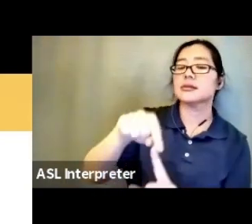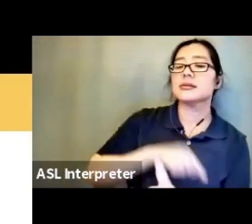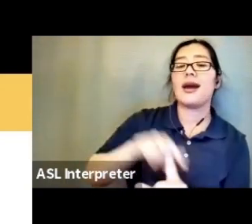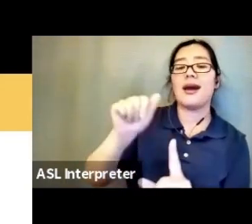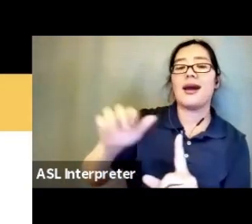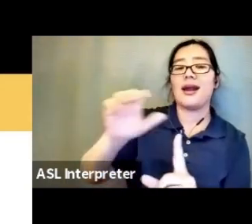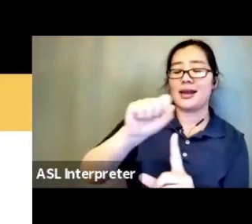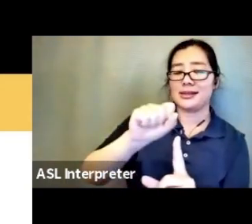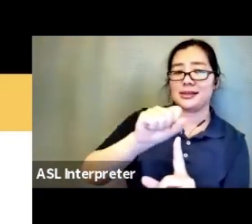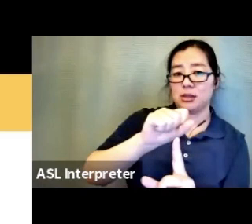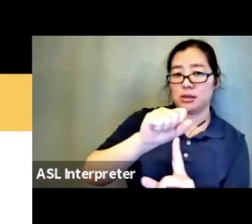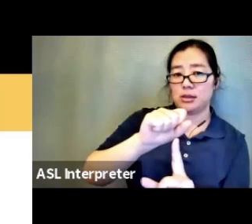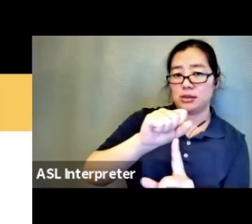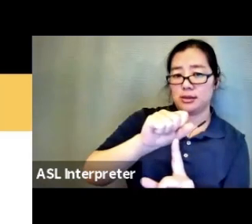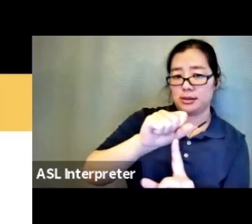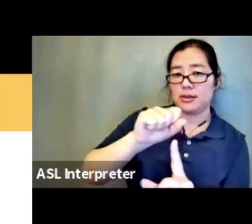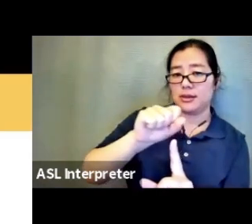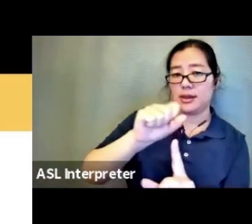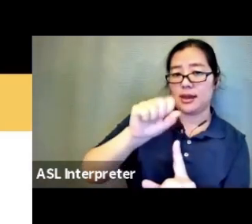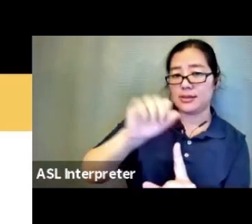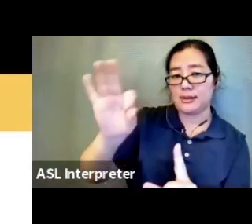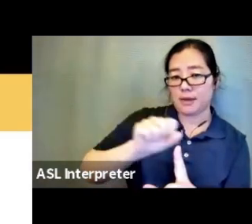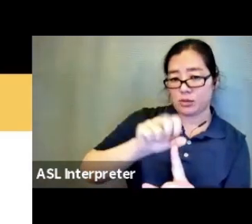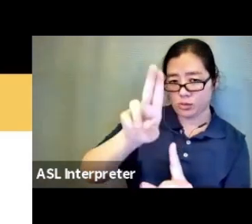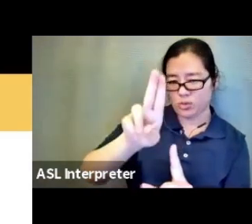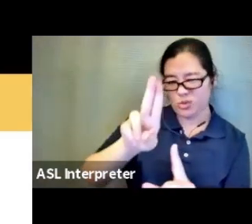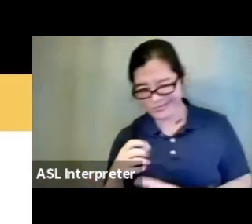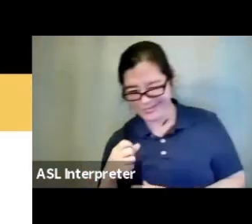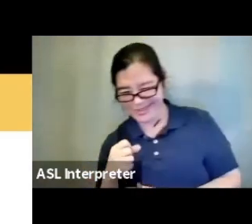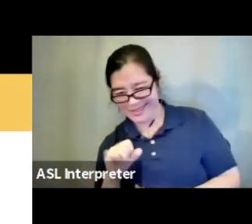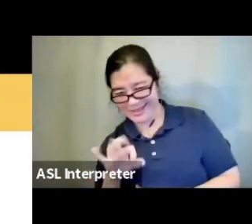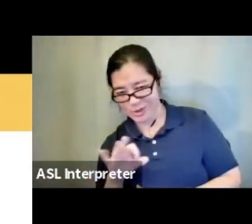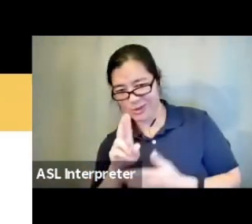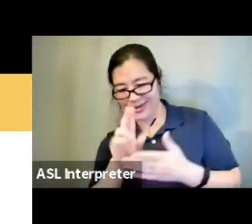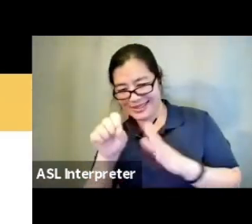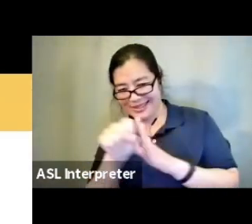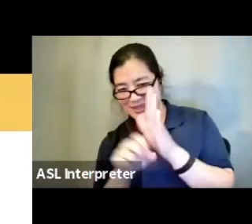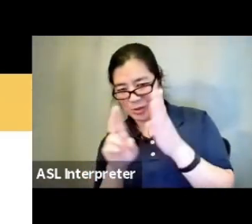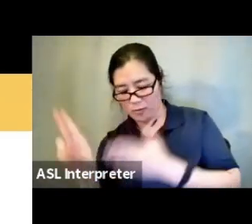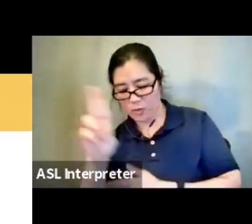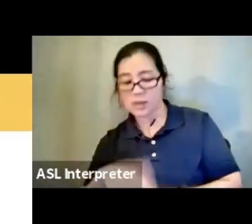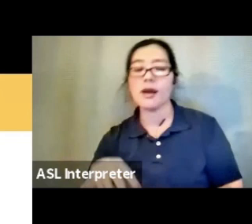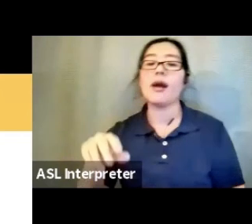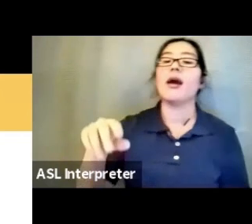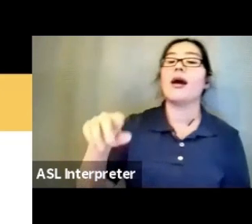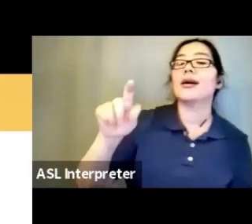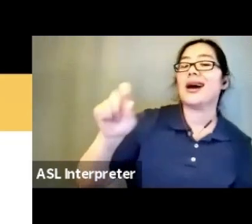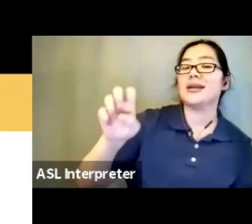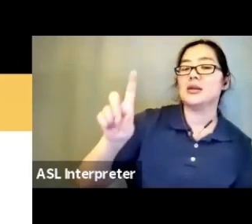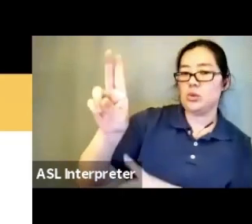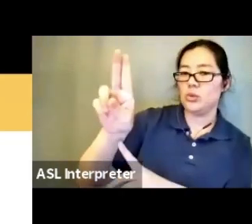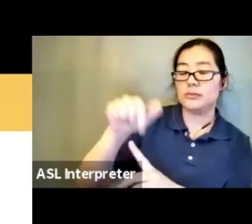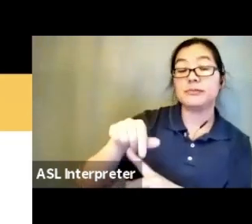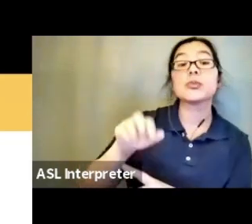BEITIKS@SFSU, like San Francisco State University, .edu. And you can also ask them on Twitter. So in the